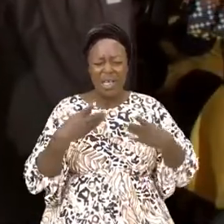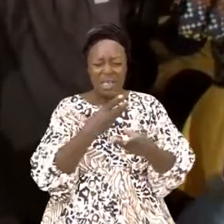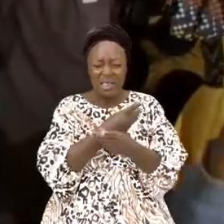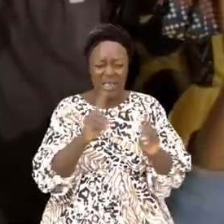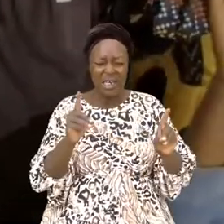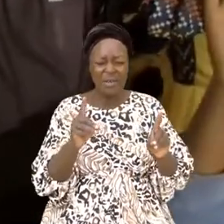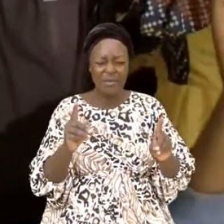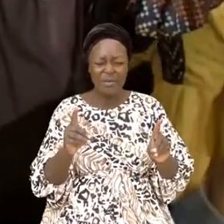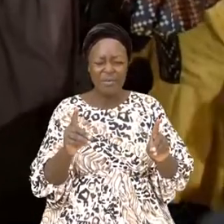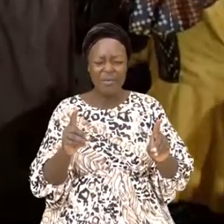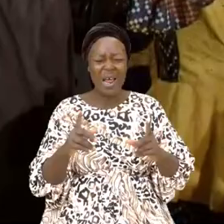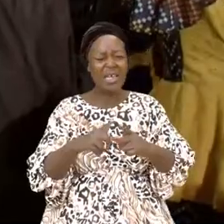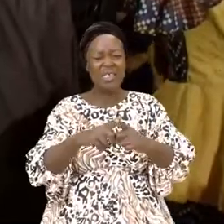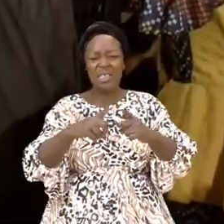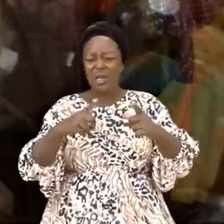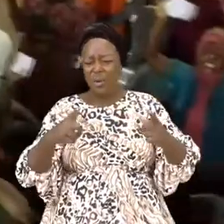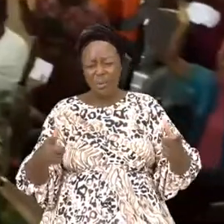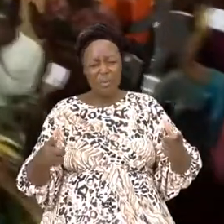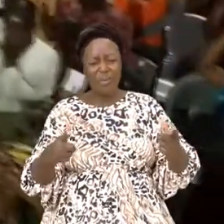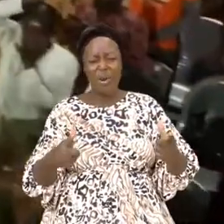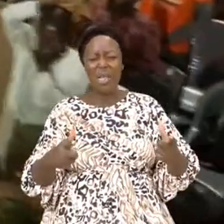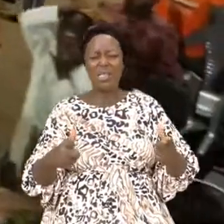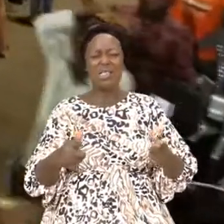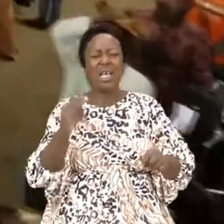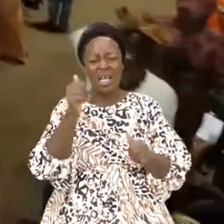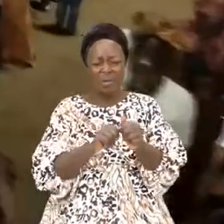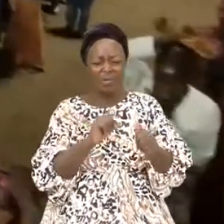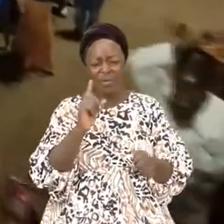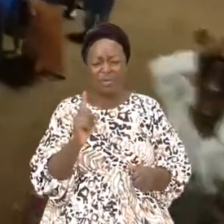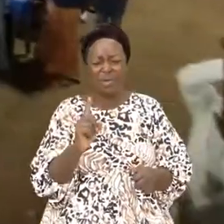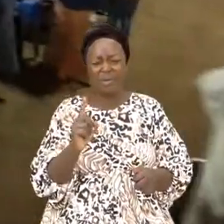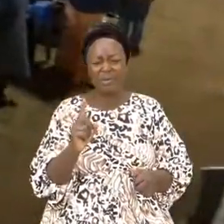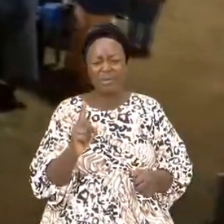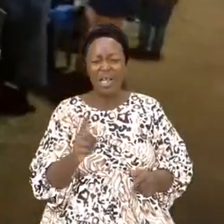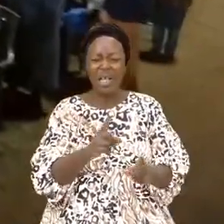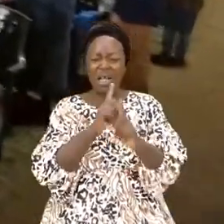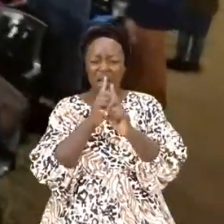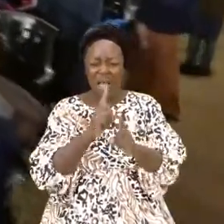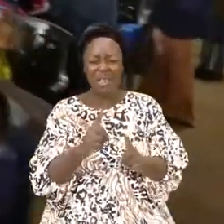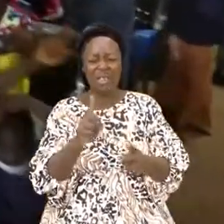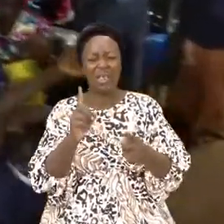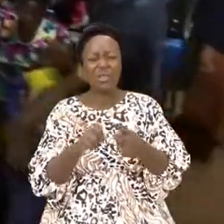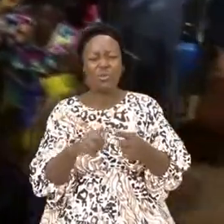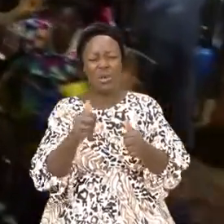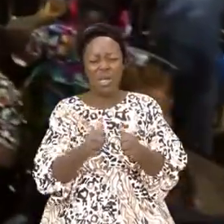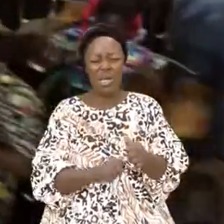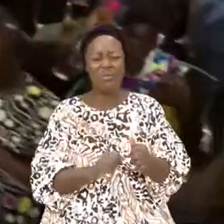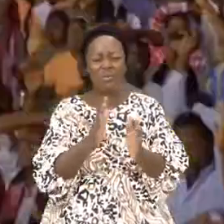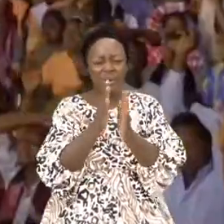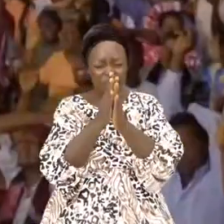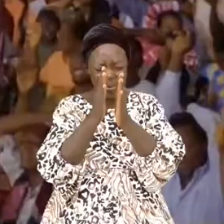Deliverance supernatural everywhere. Answer to every prayer.